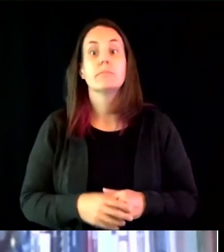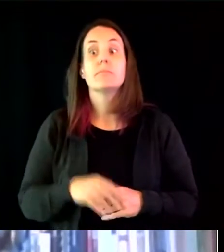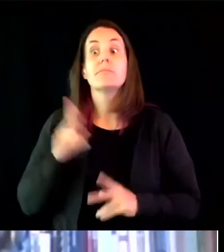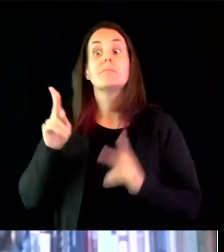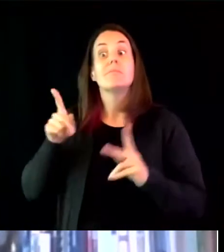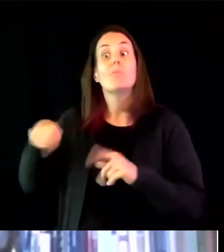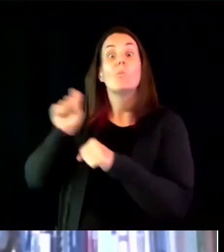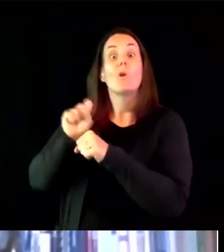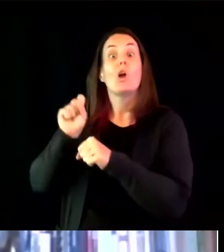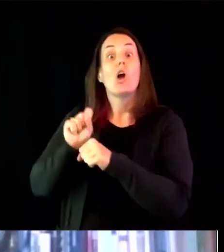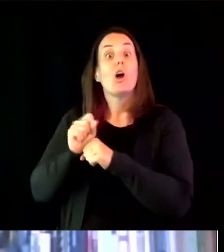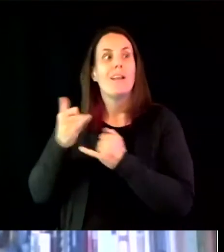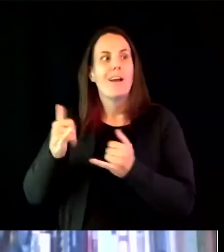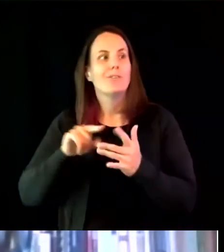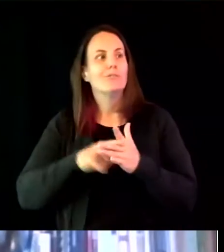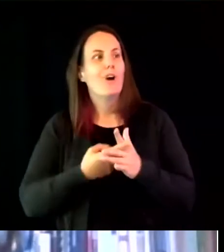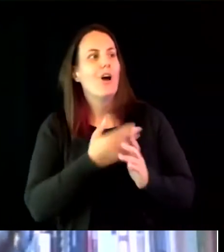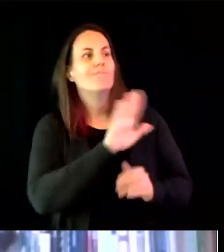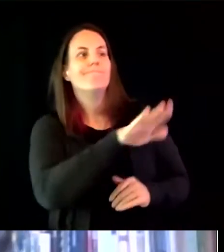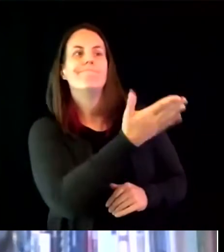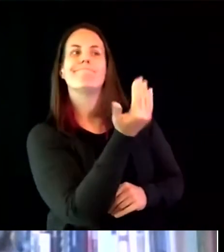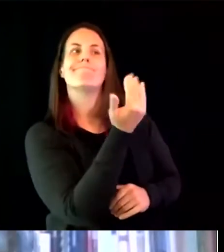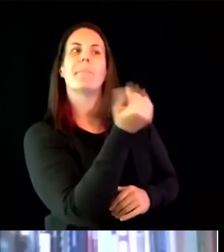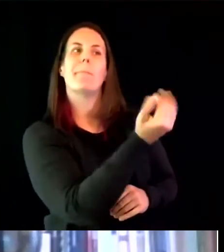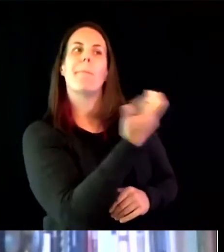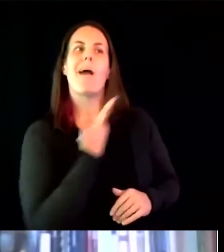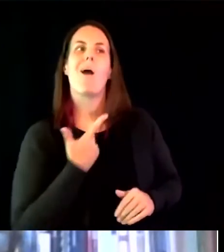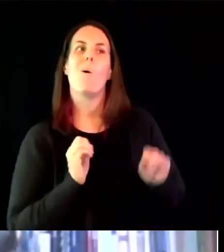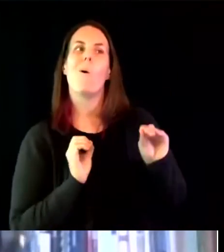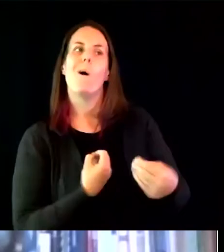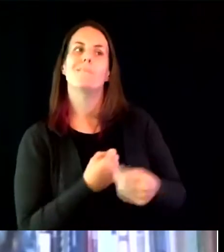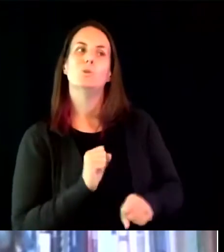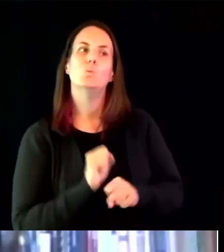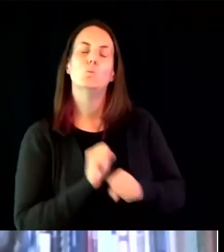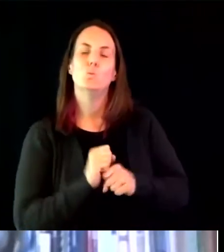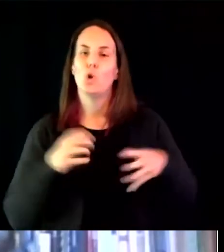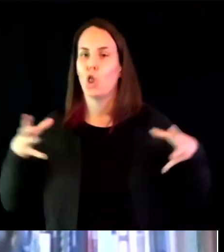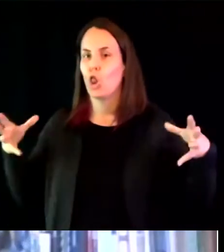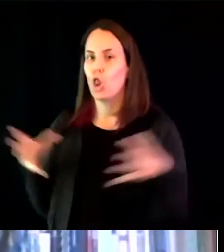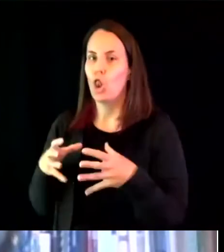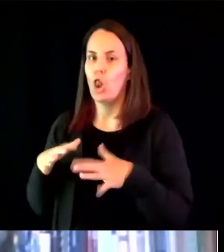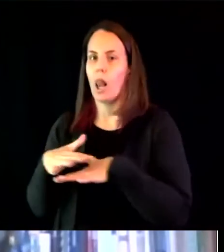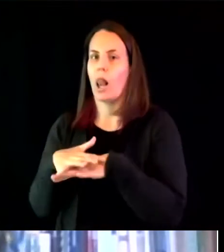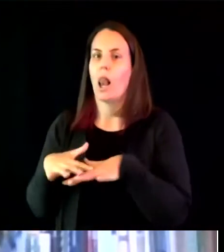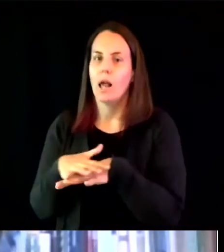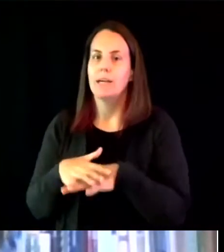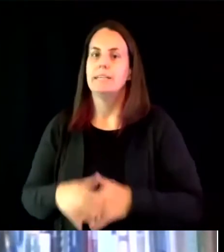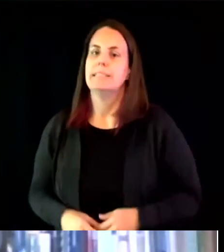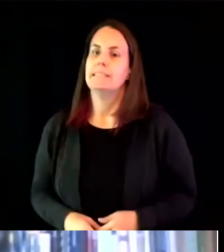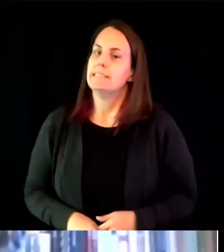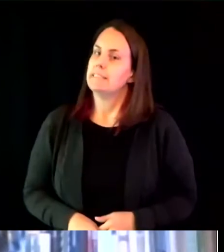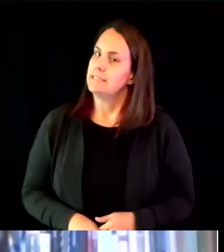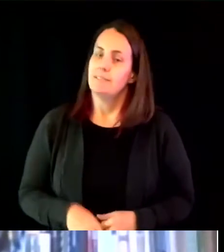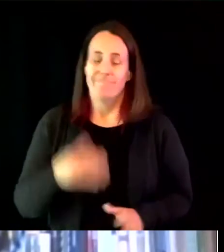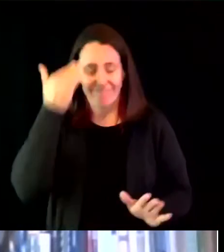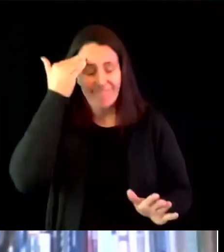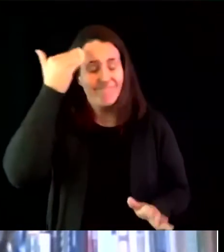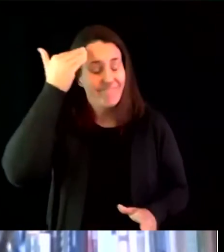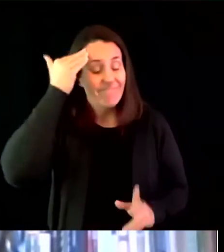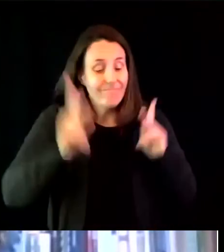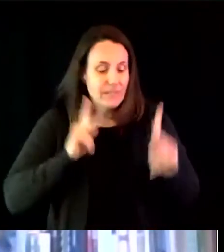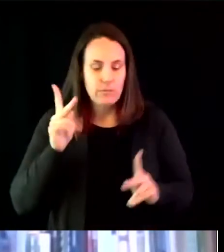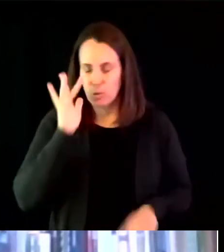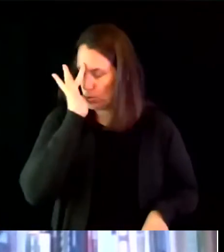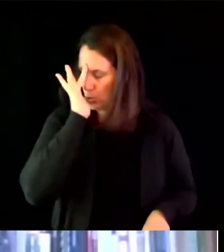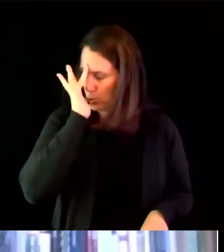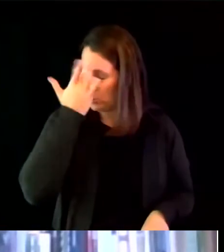their workers back. And frankly, people are sick of the pandemic and they miss their friends and